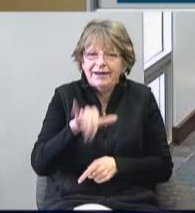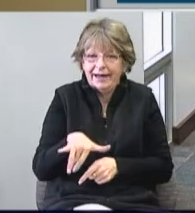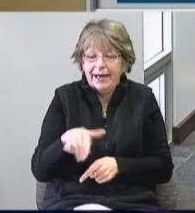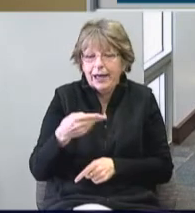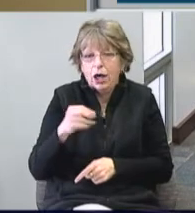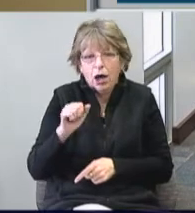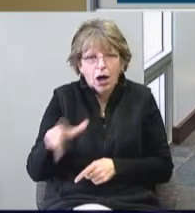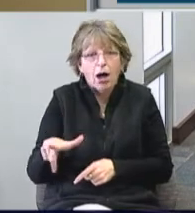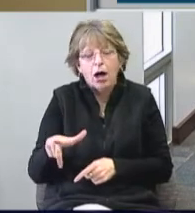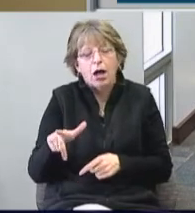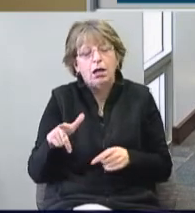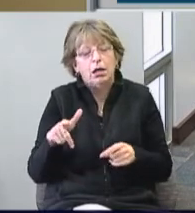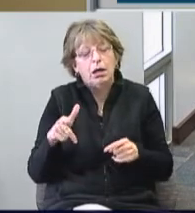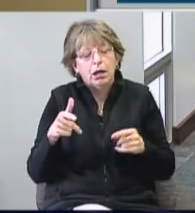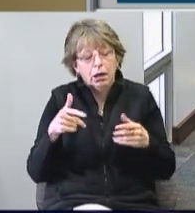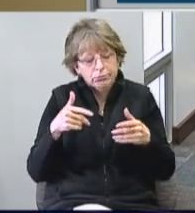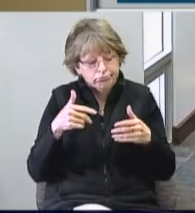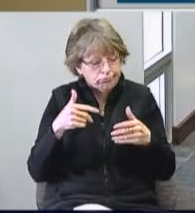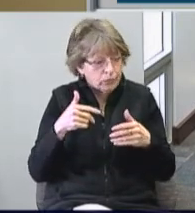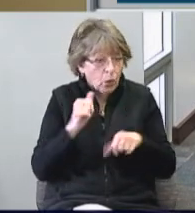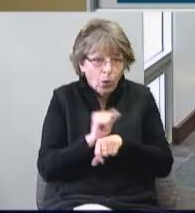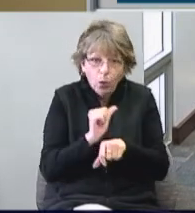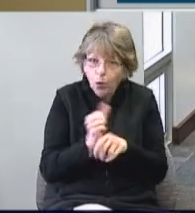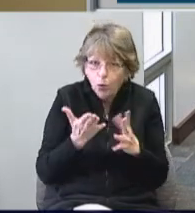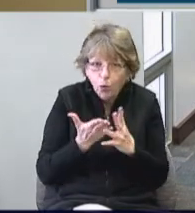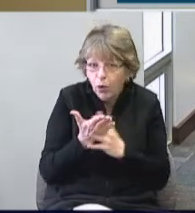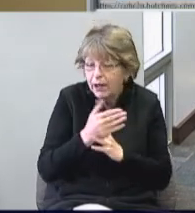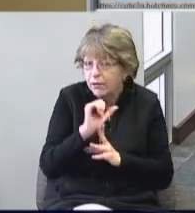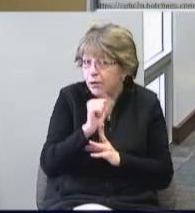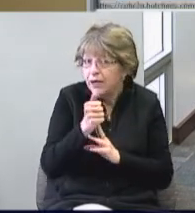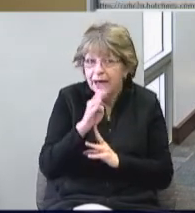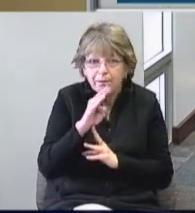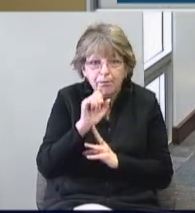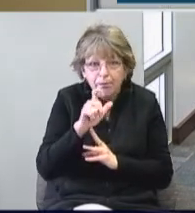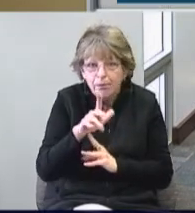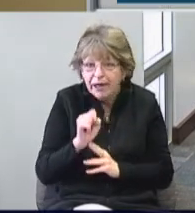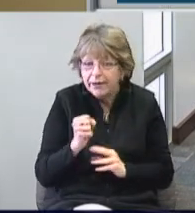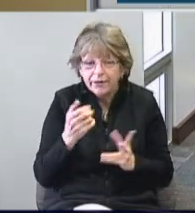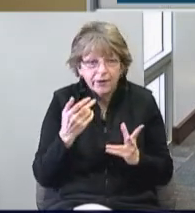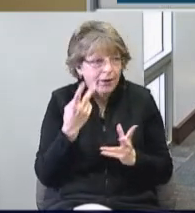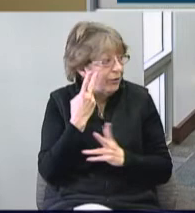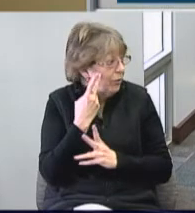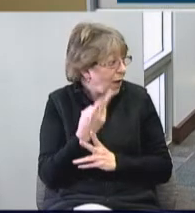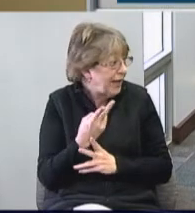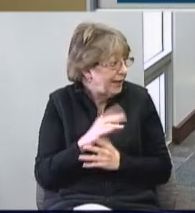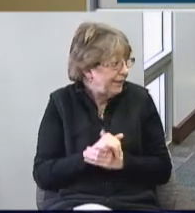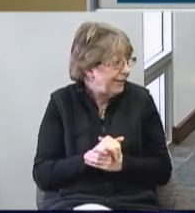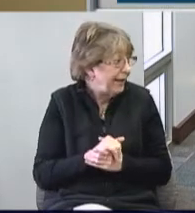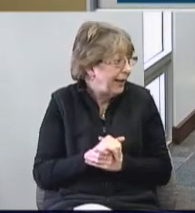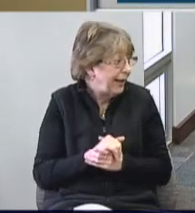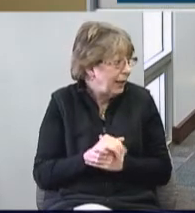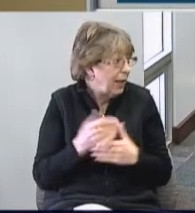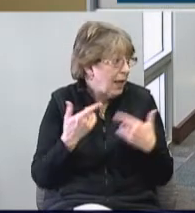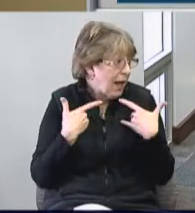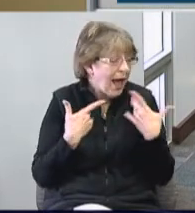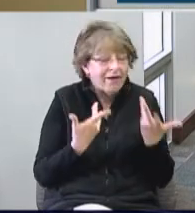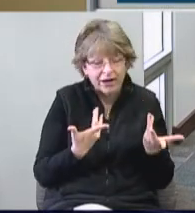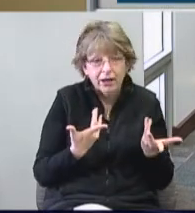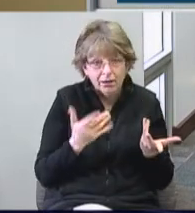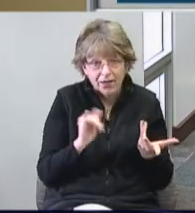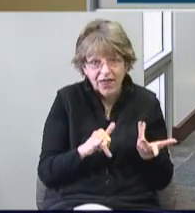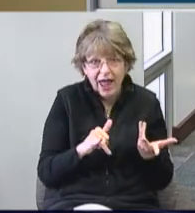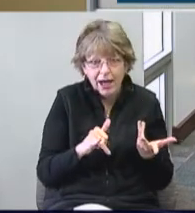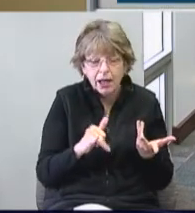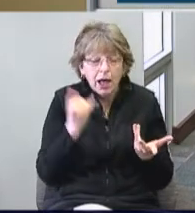or whatever. So I could see the efficiency on one apartment as opposed to another. In the case of a